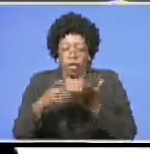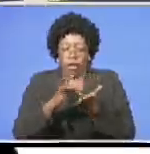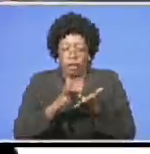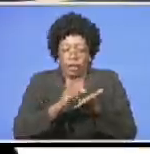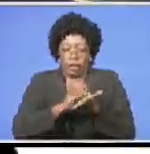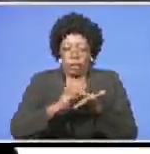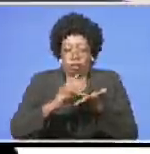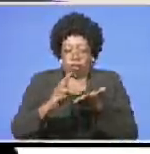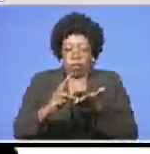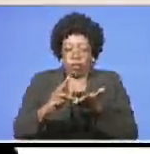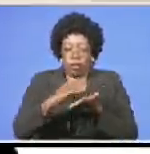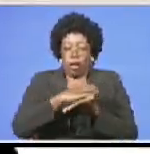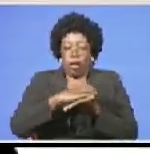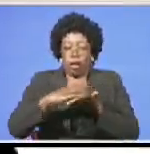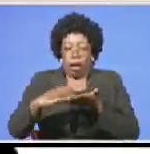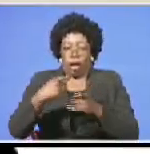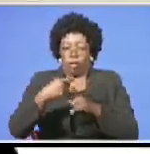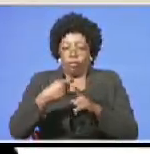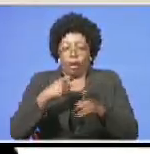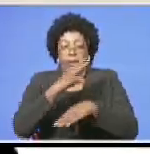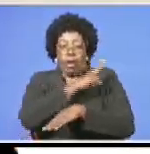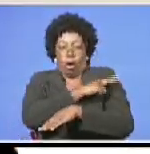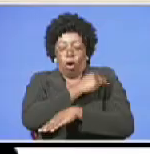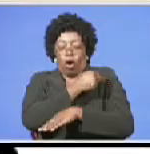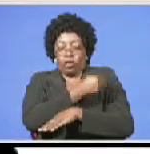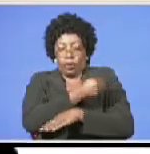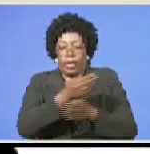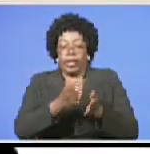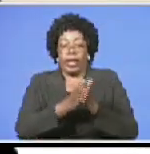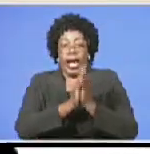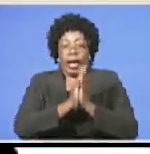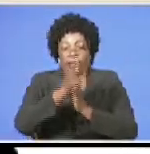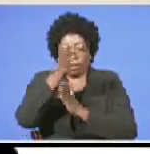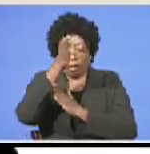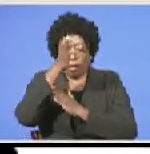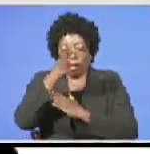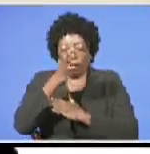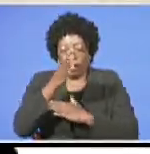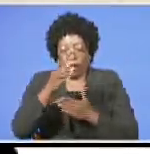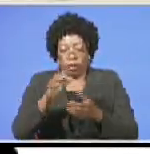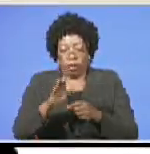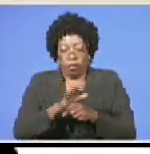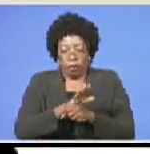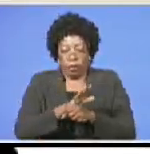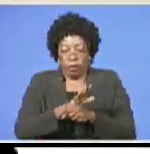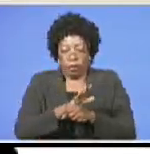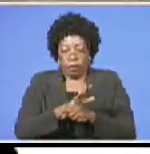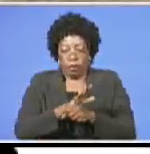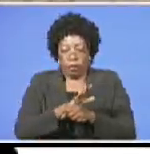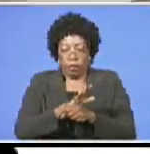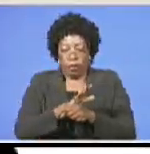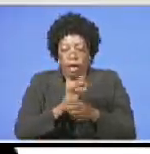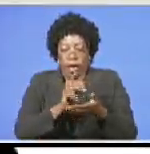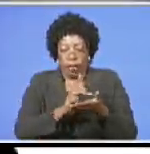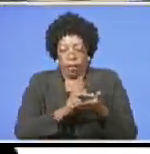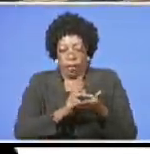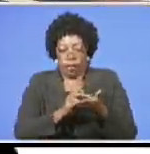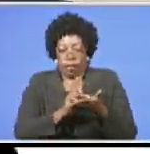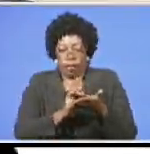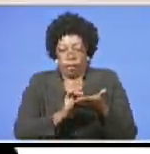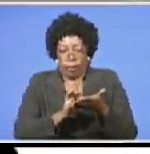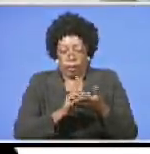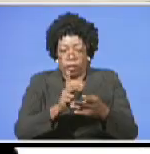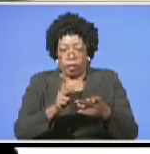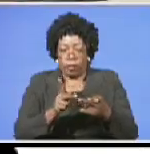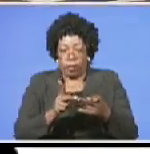false prescriptions, which she later asked her co-accused to fill at Centerville Pharmacy. Answering to her charges, Vanderpool